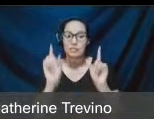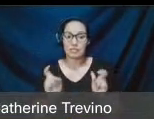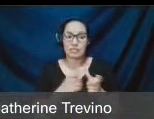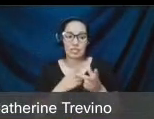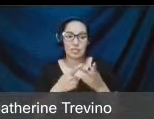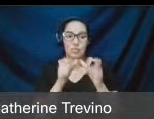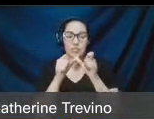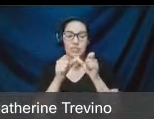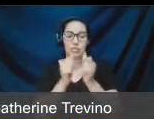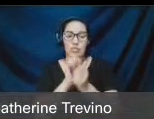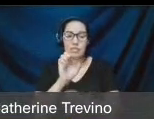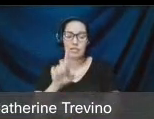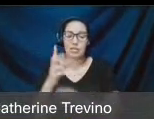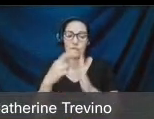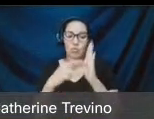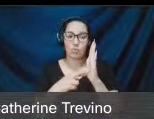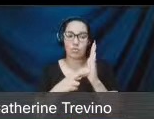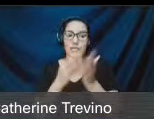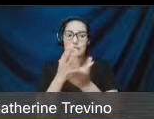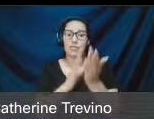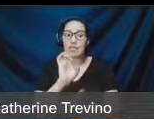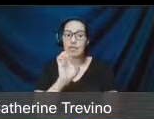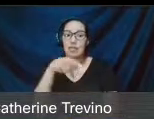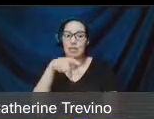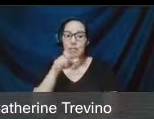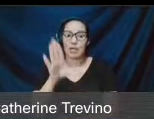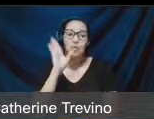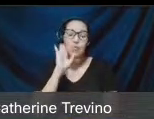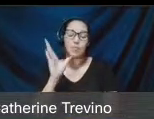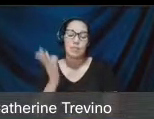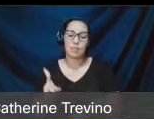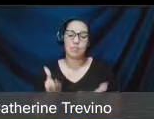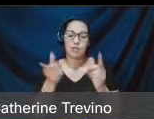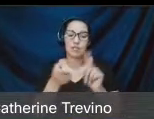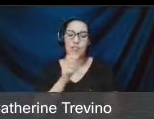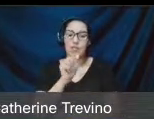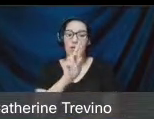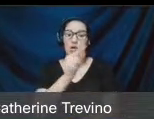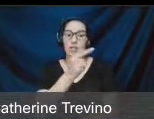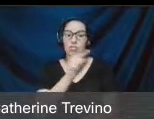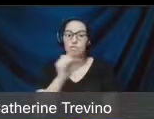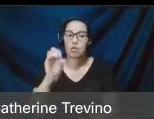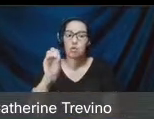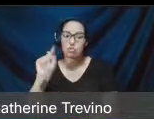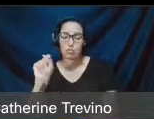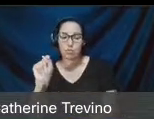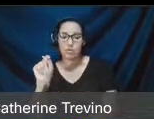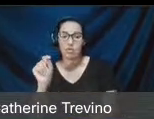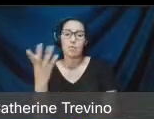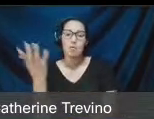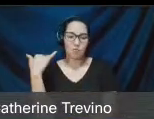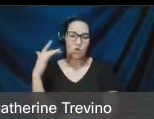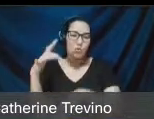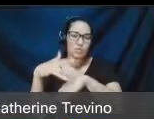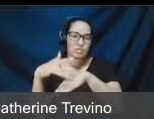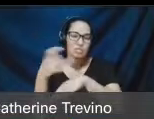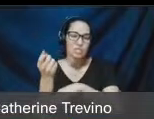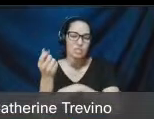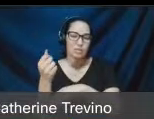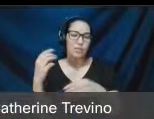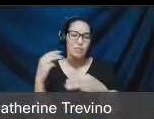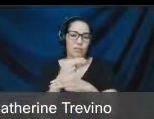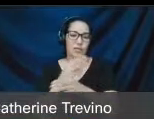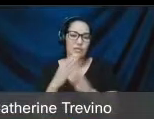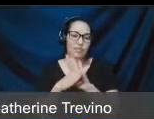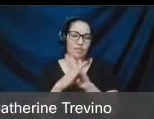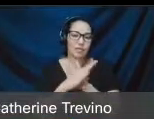enroll. And the summative LPAC will be administered from August to October. Earlier, we touched on the EL math professional development provided over